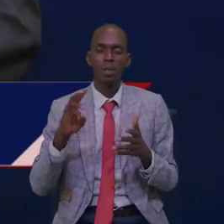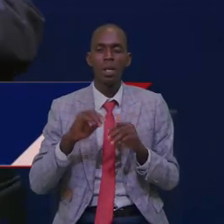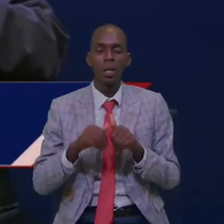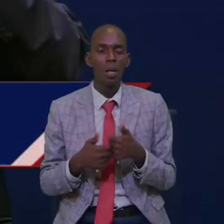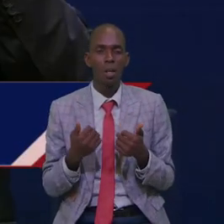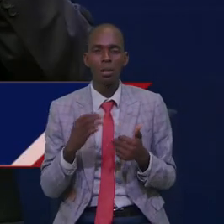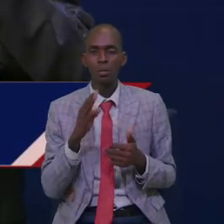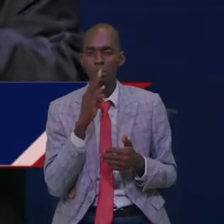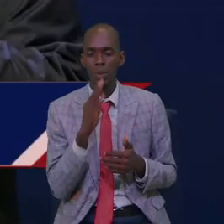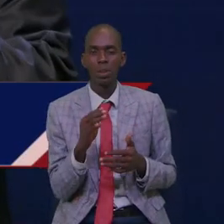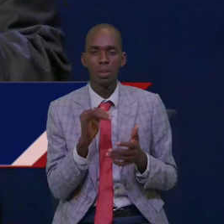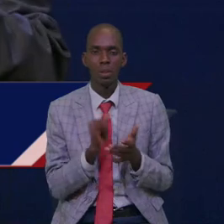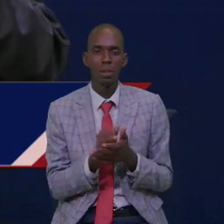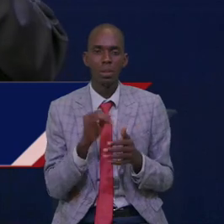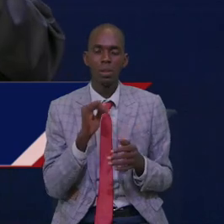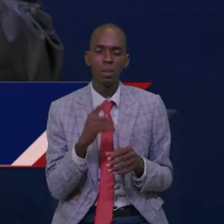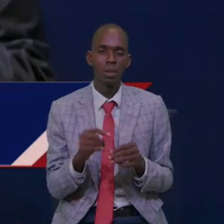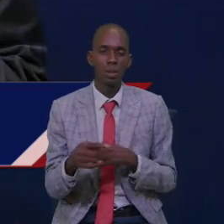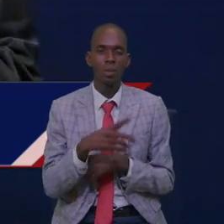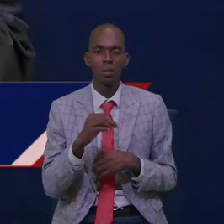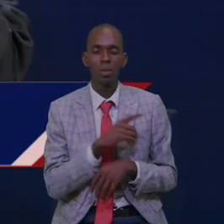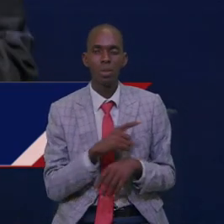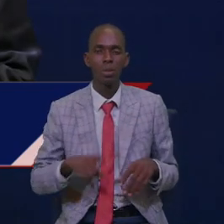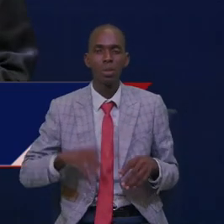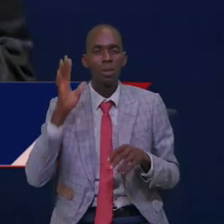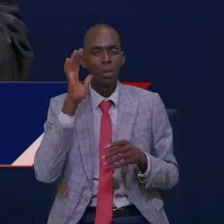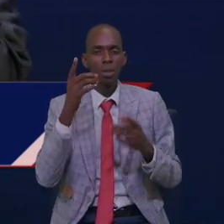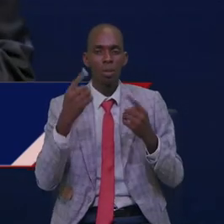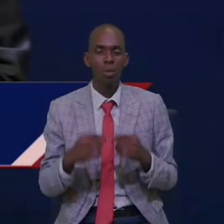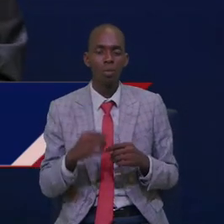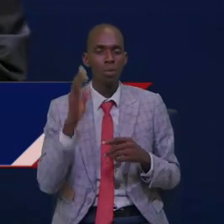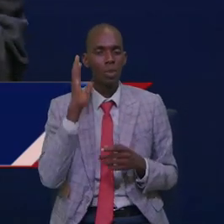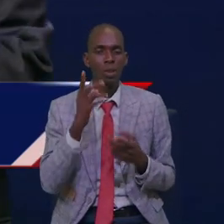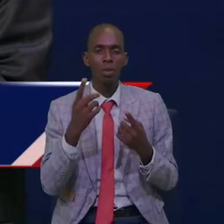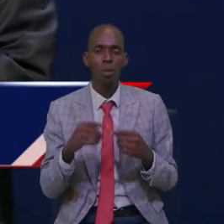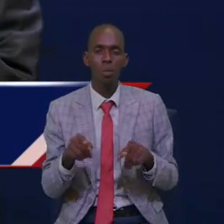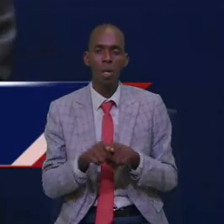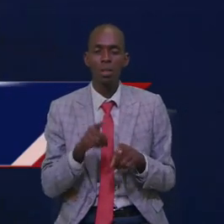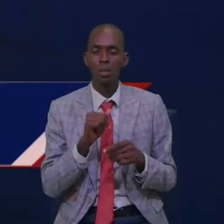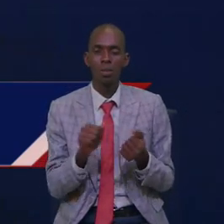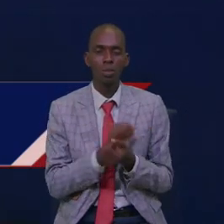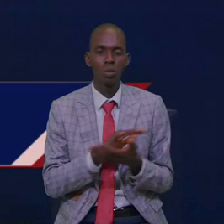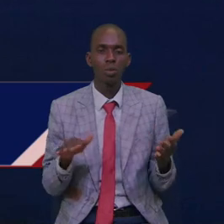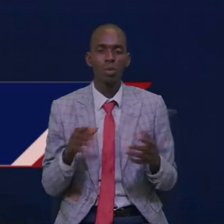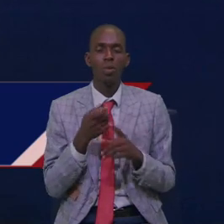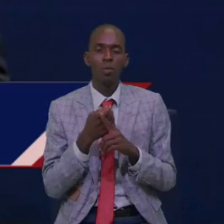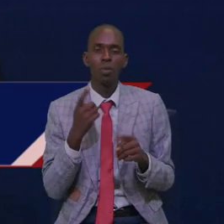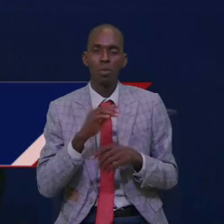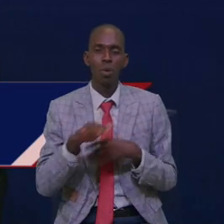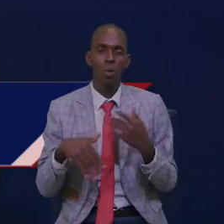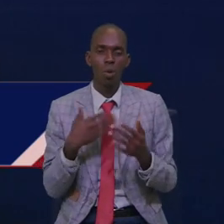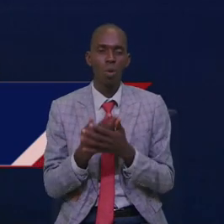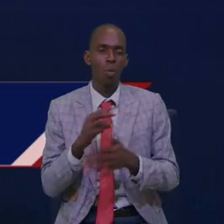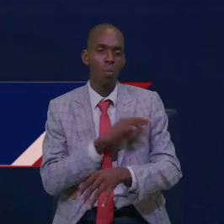hand. It shall come as a destruction from the Almighty. Look at verse 7. In verse